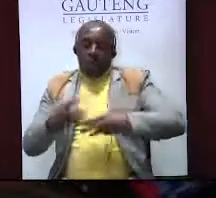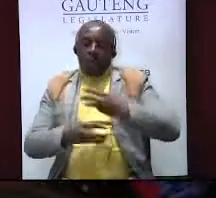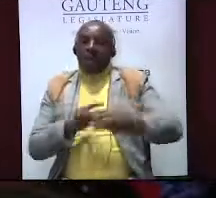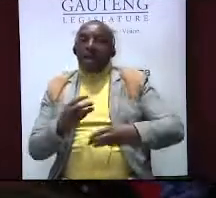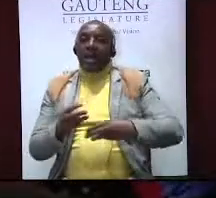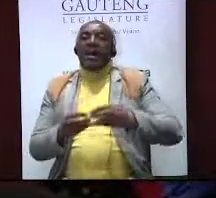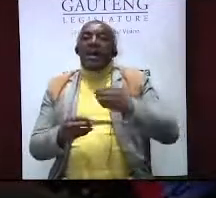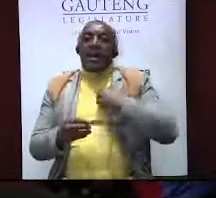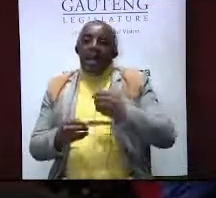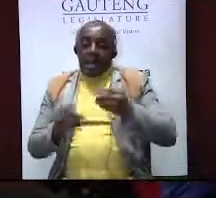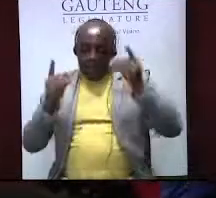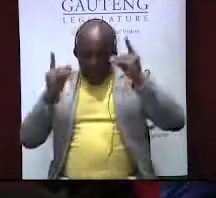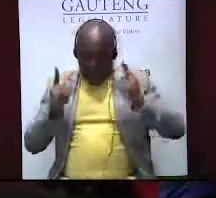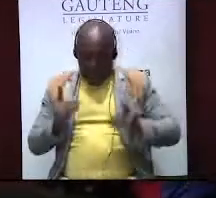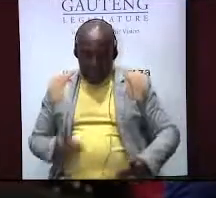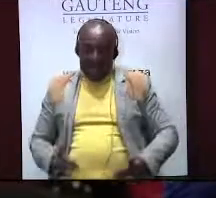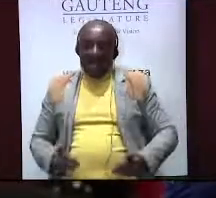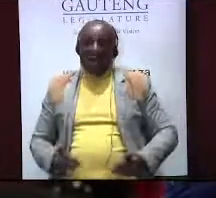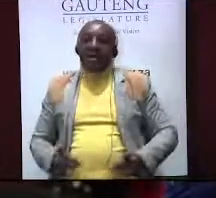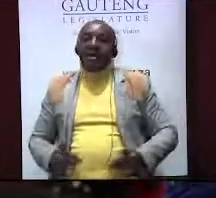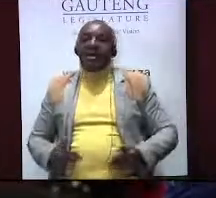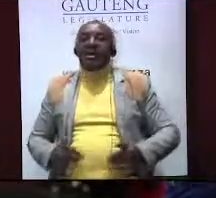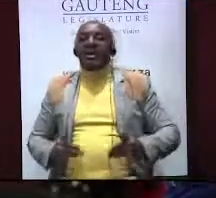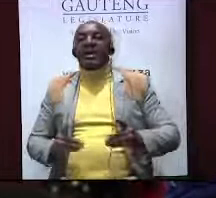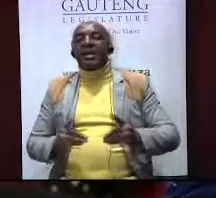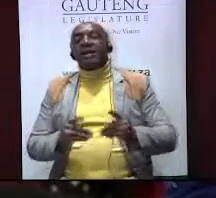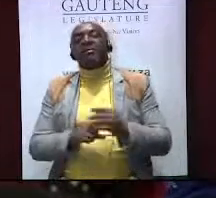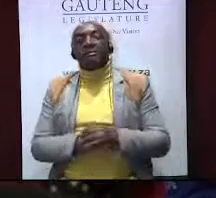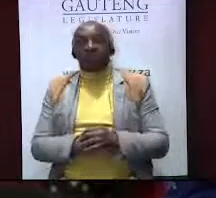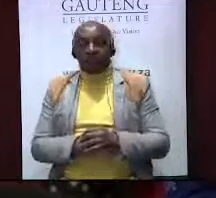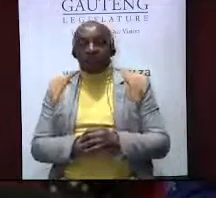the director of Christ Mind.